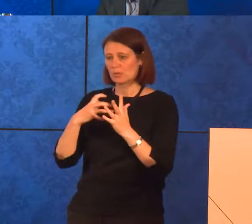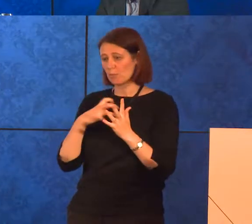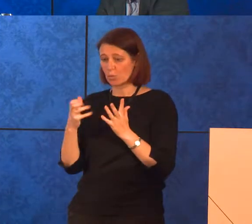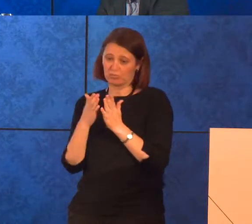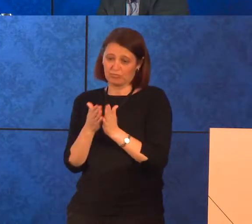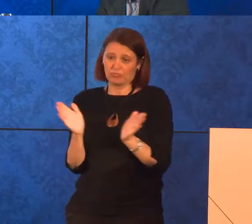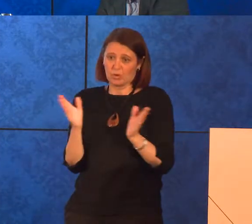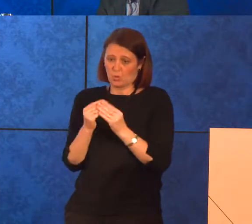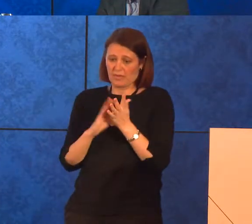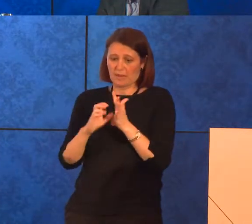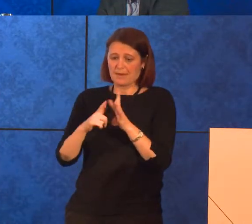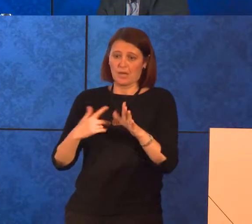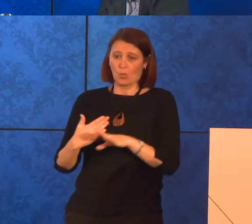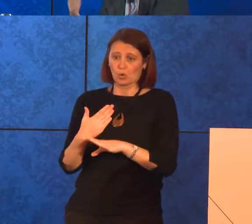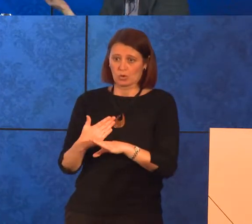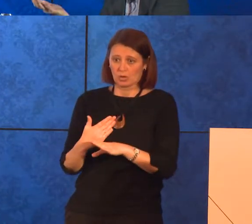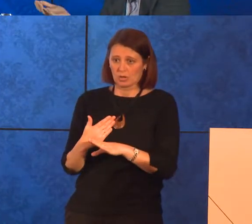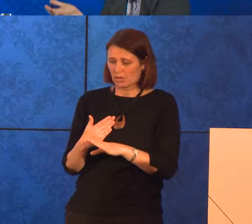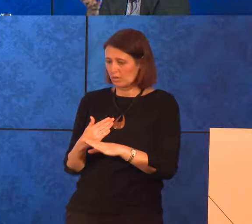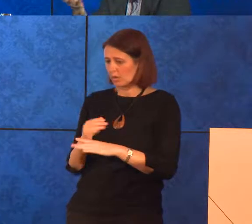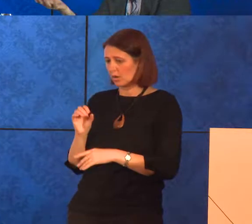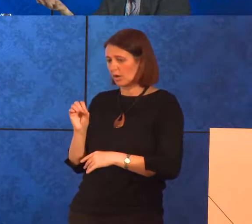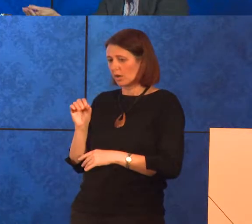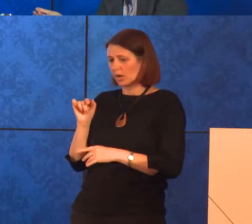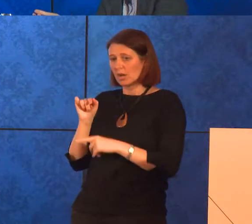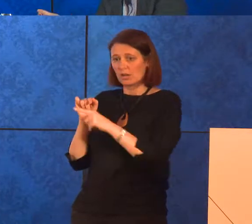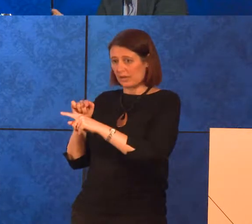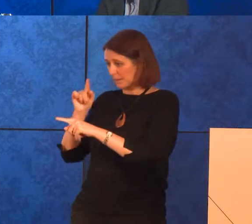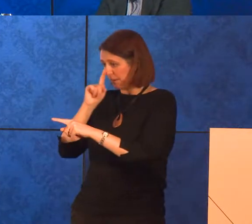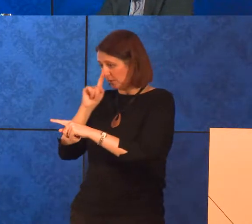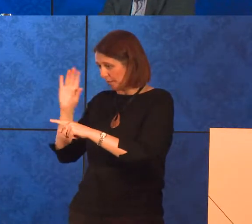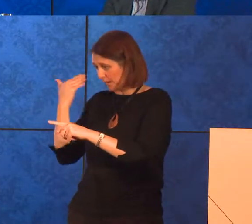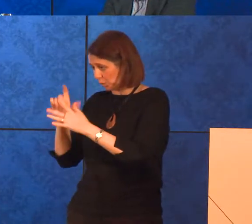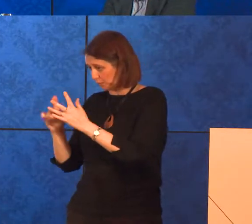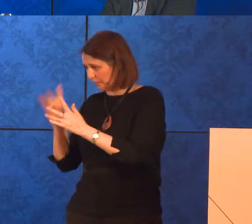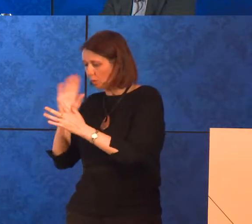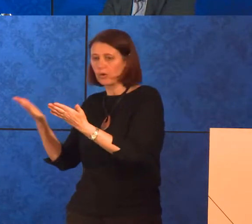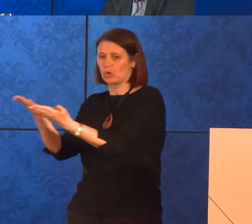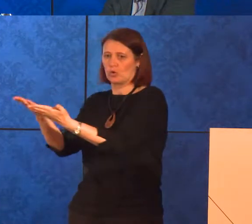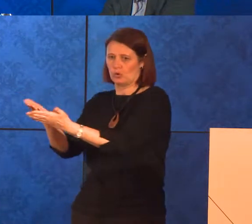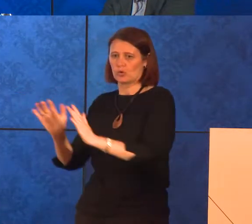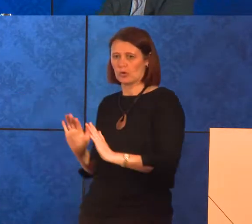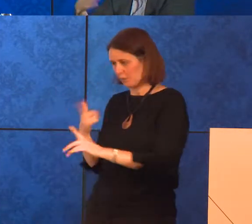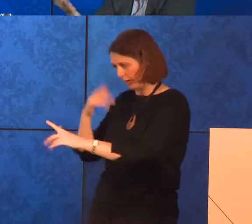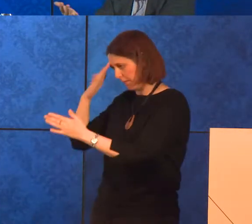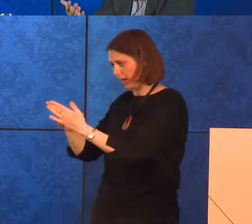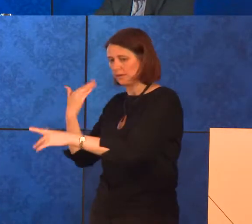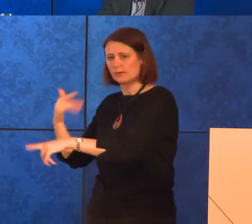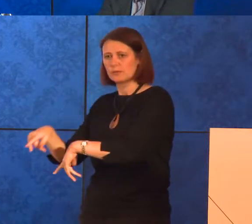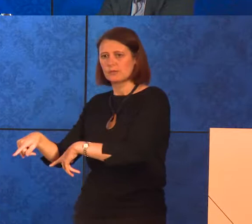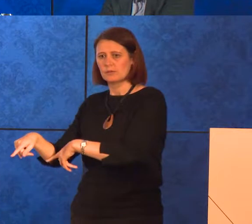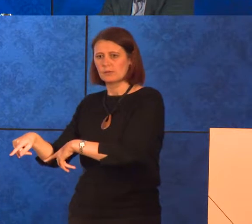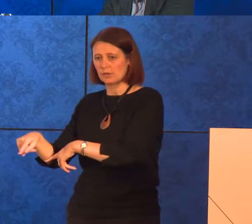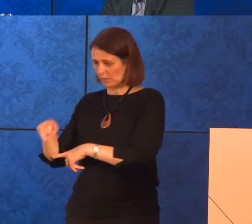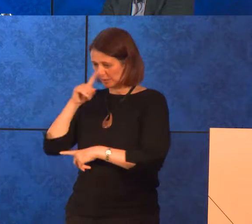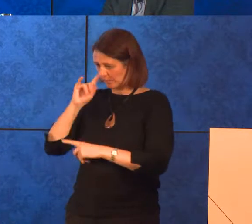with our media work, is to put people in touch with others that have done it before and let them hear from others